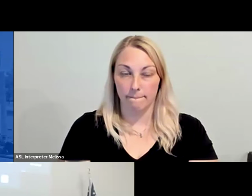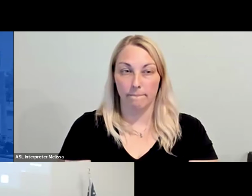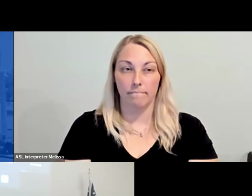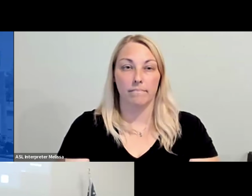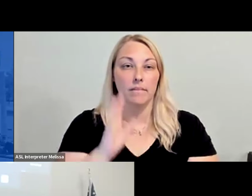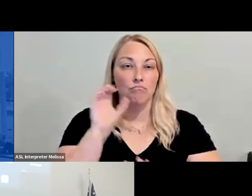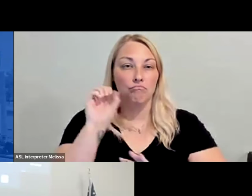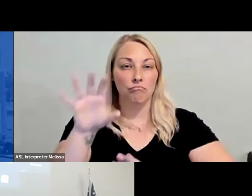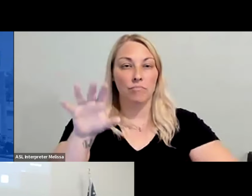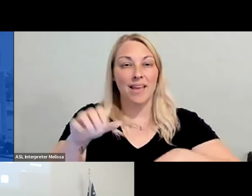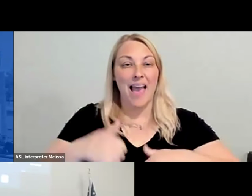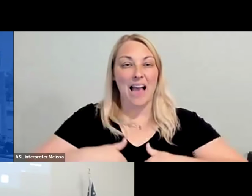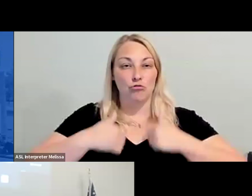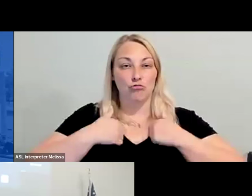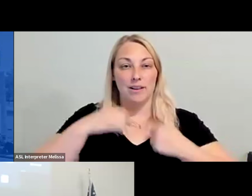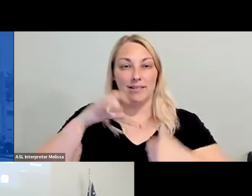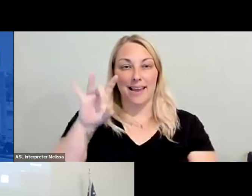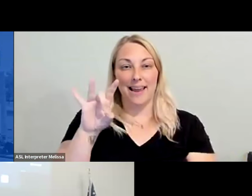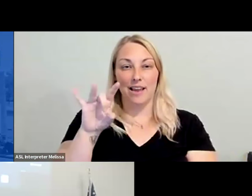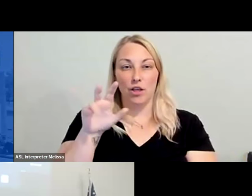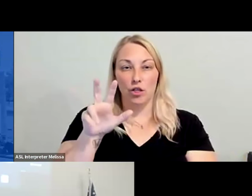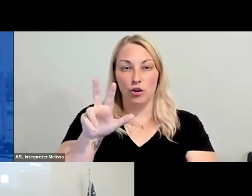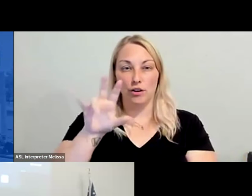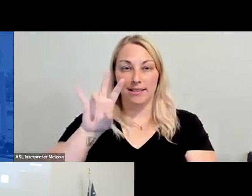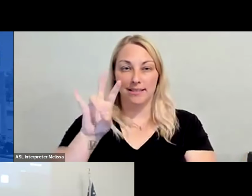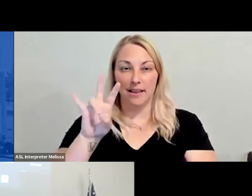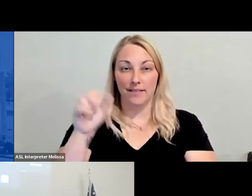address, 837 18th Street.